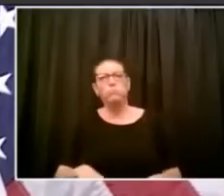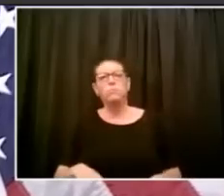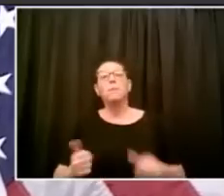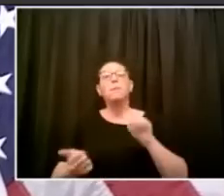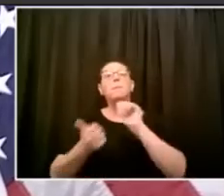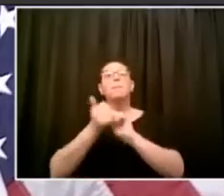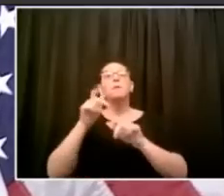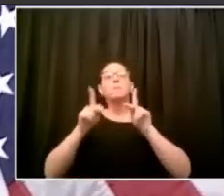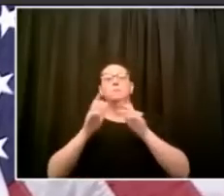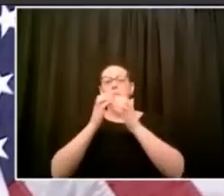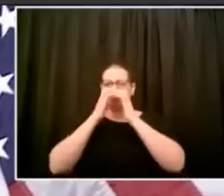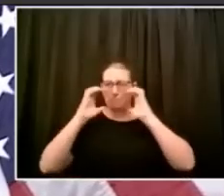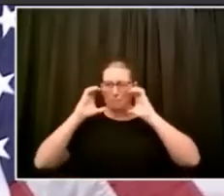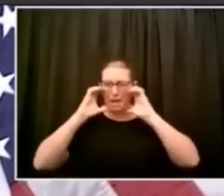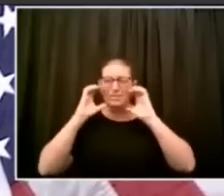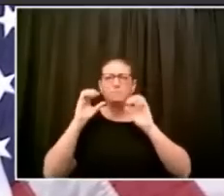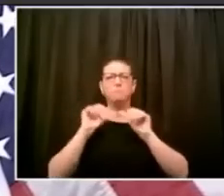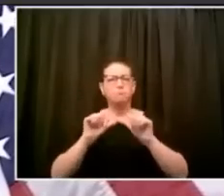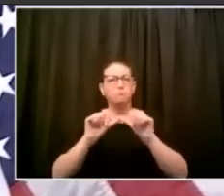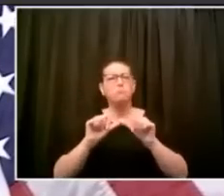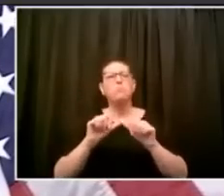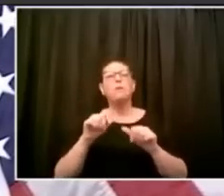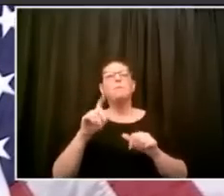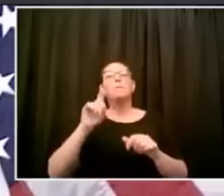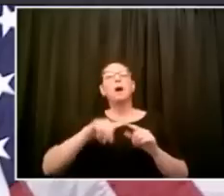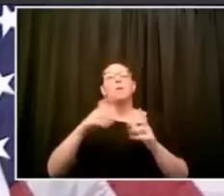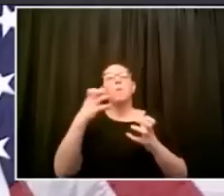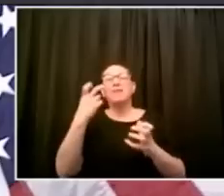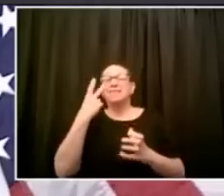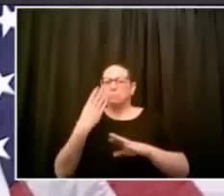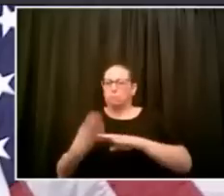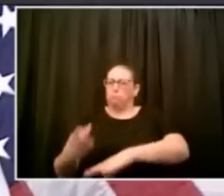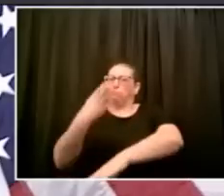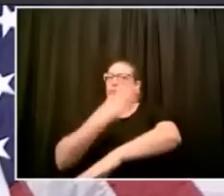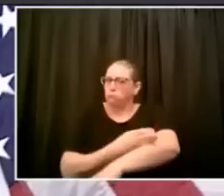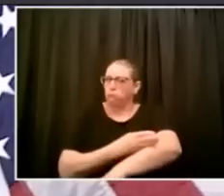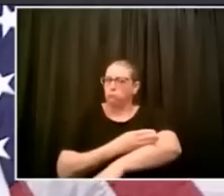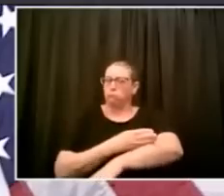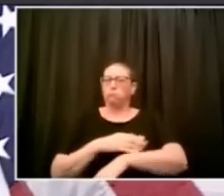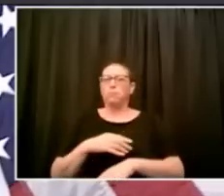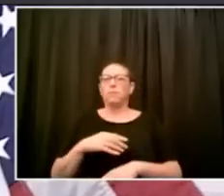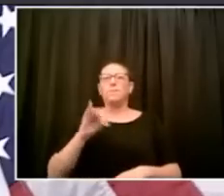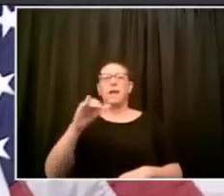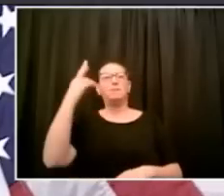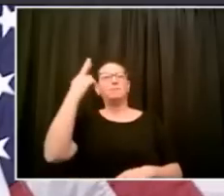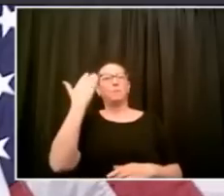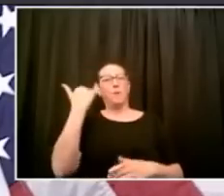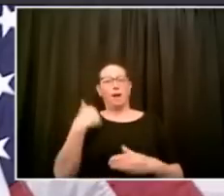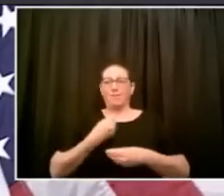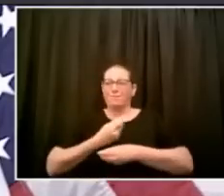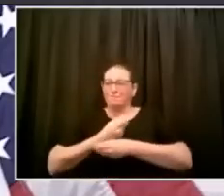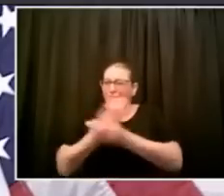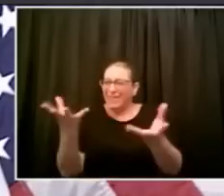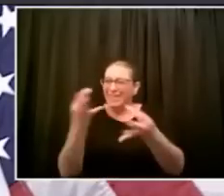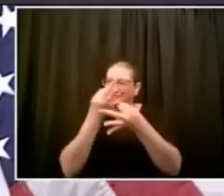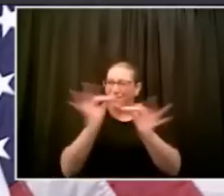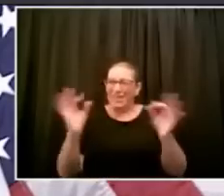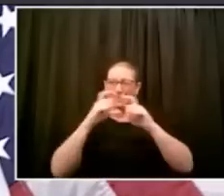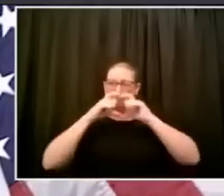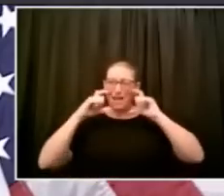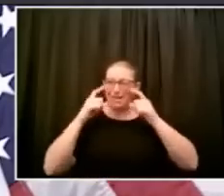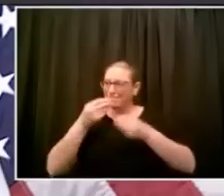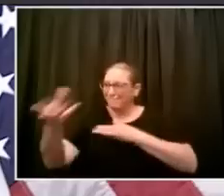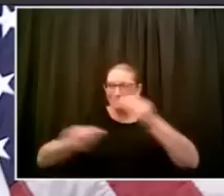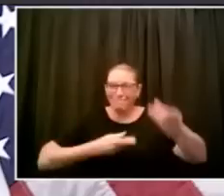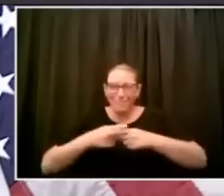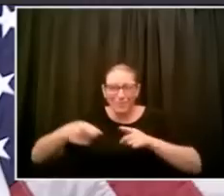better. I want to see more, and that's why we're going to give out millions and millions of face coverings. Look, I think it's fair to say we've got